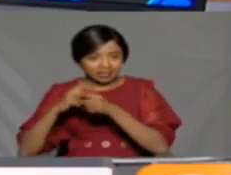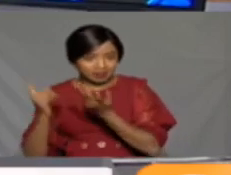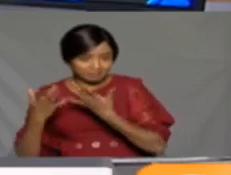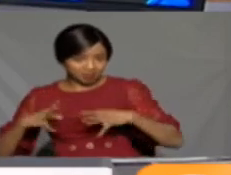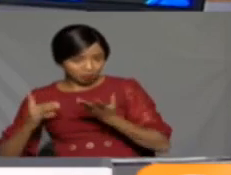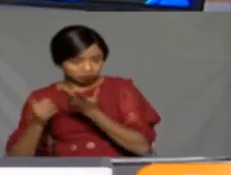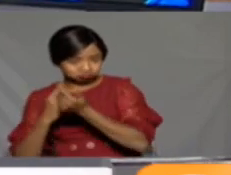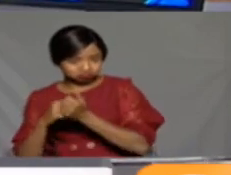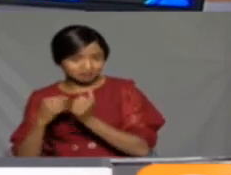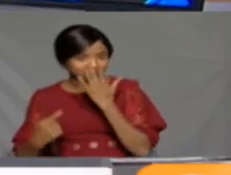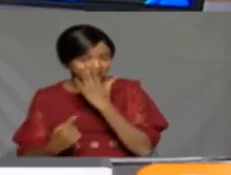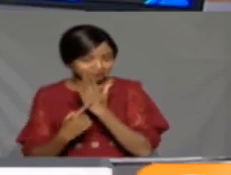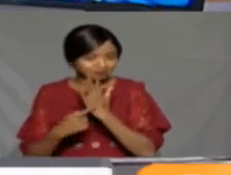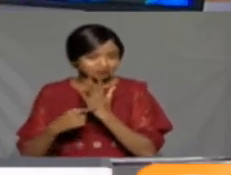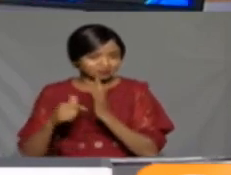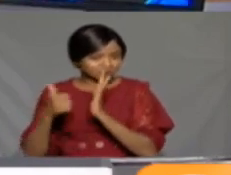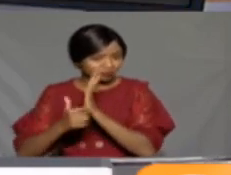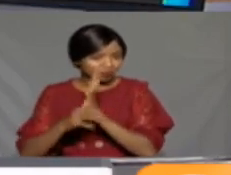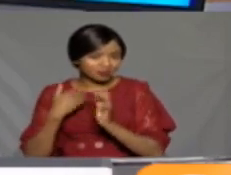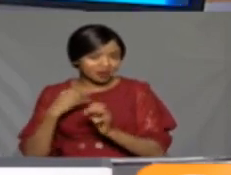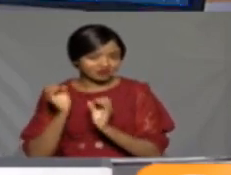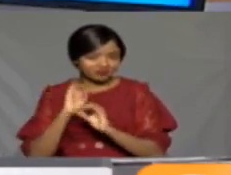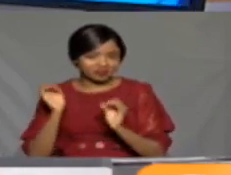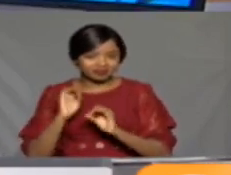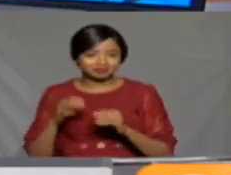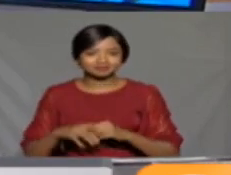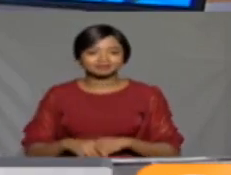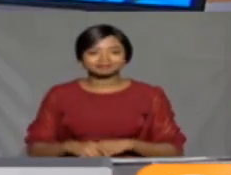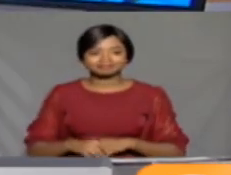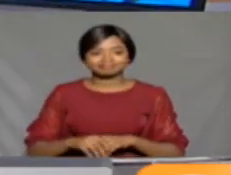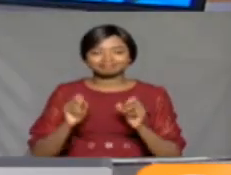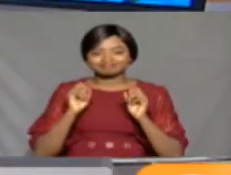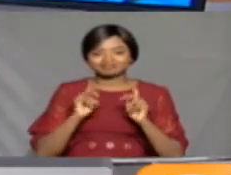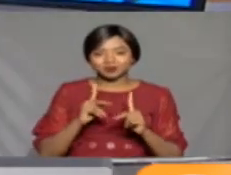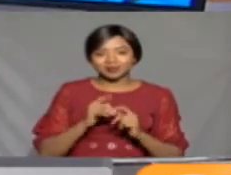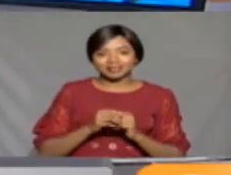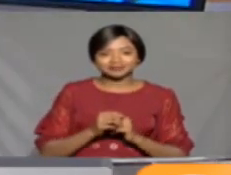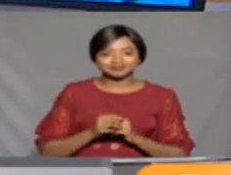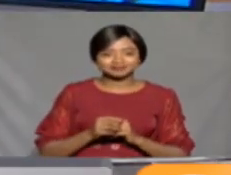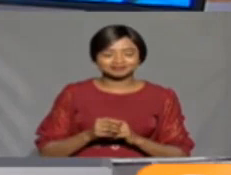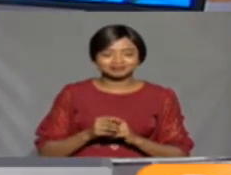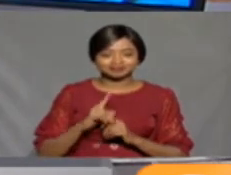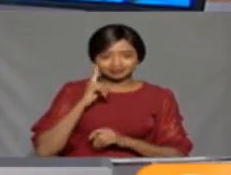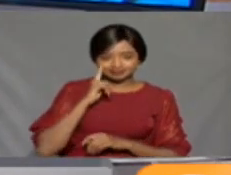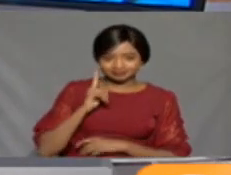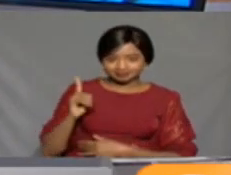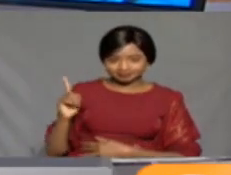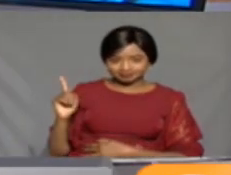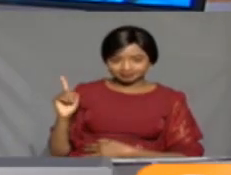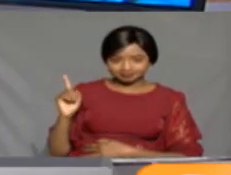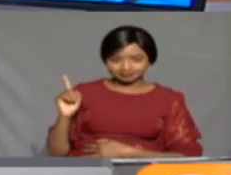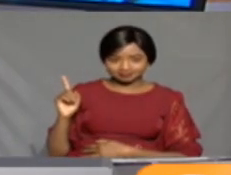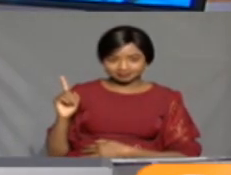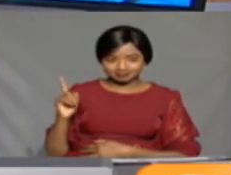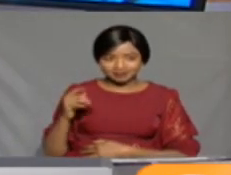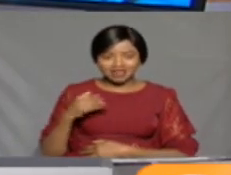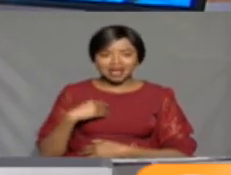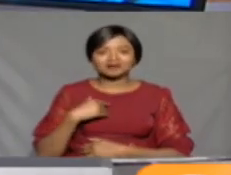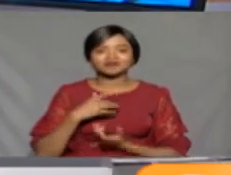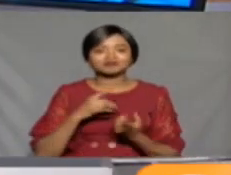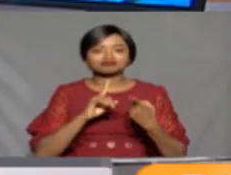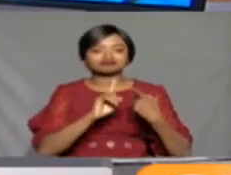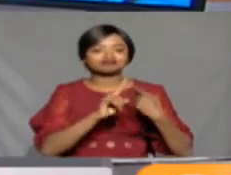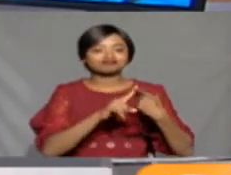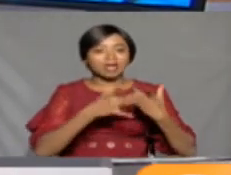census won't have the same challenge. Good. We seem to be in business. Fantastic. So thematic areas. They'll be looking to get data